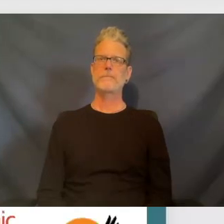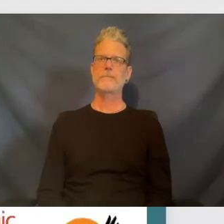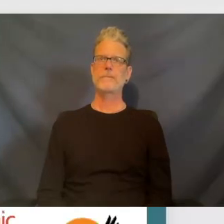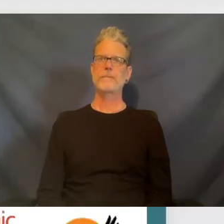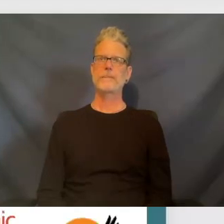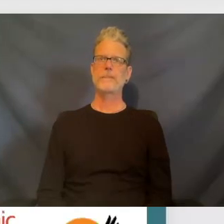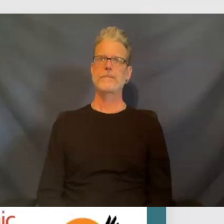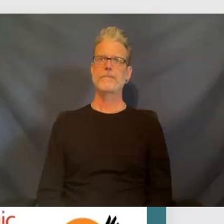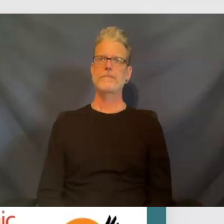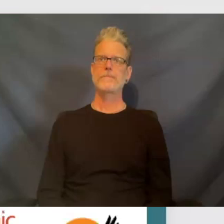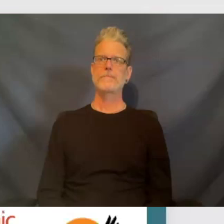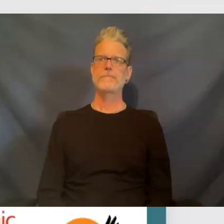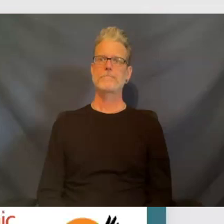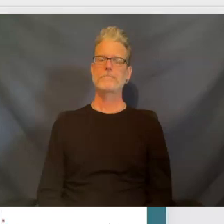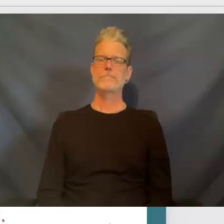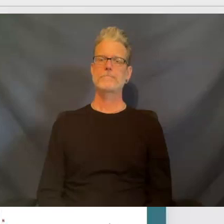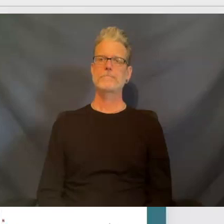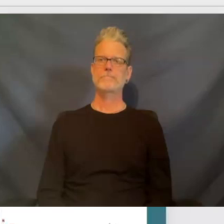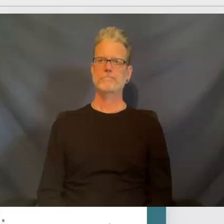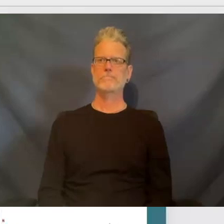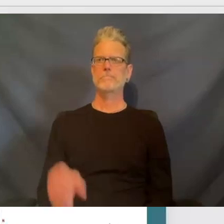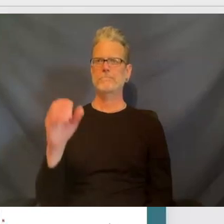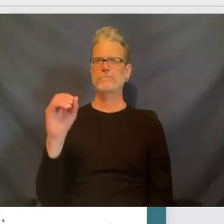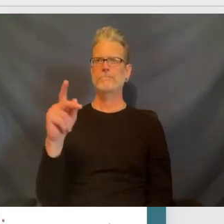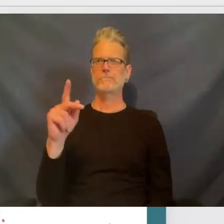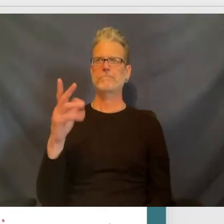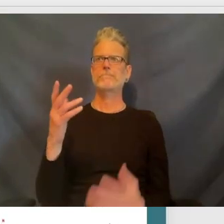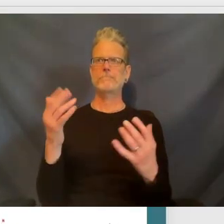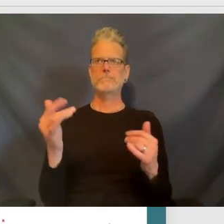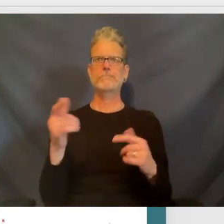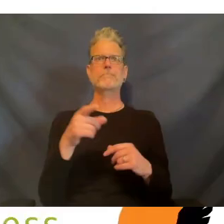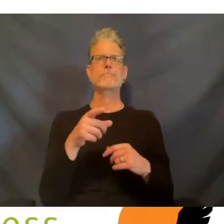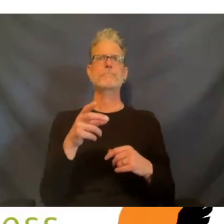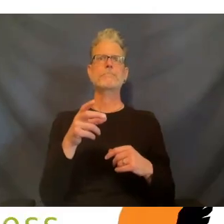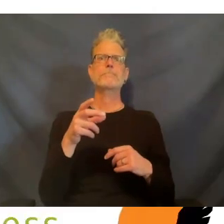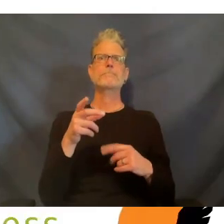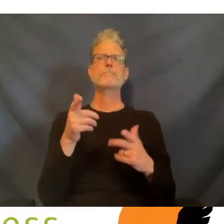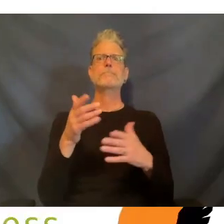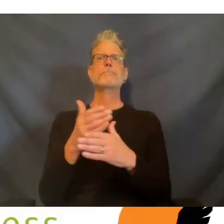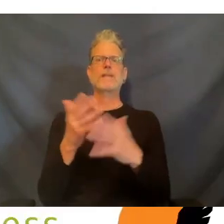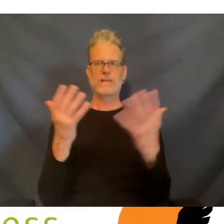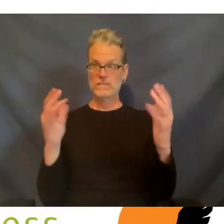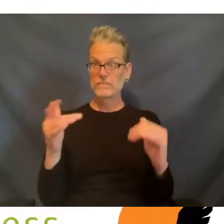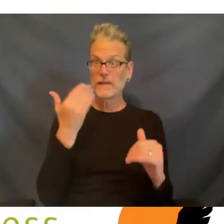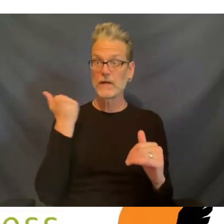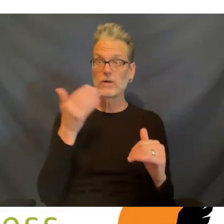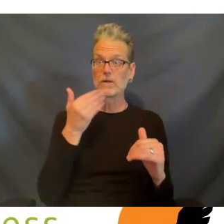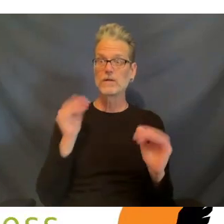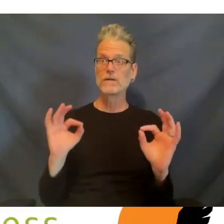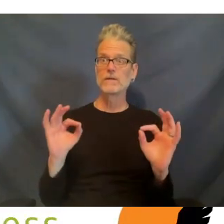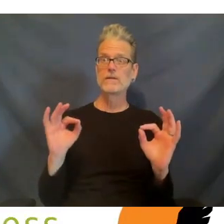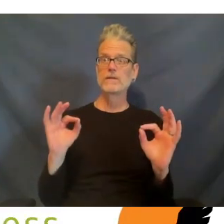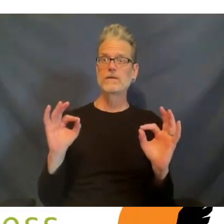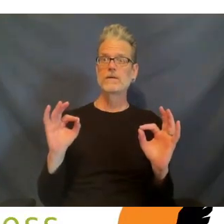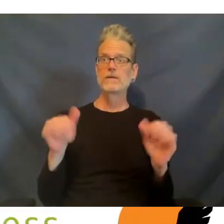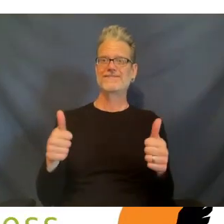Okay. And I'm gonna go to play from current slide. All right, is that looking okay?